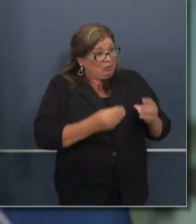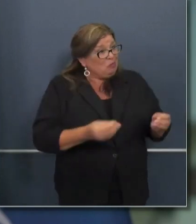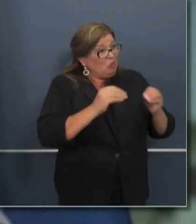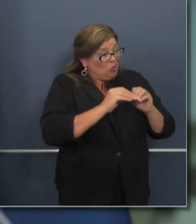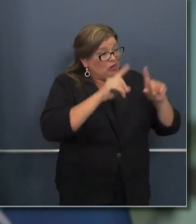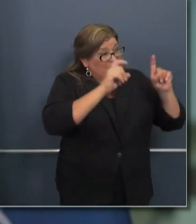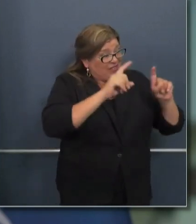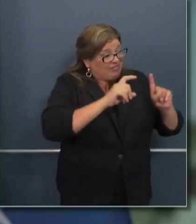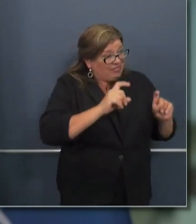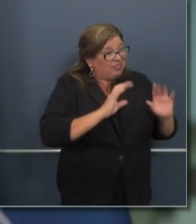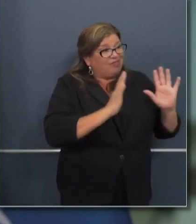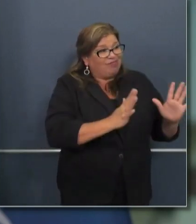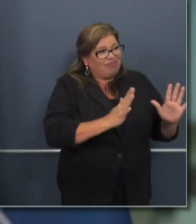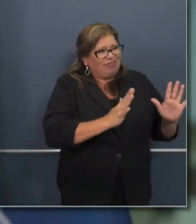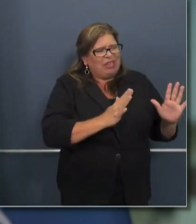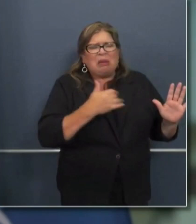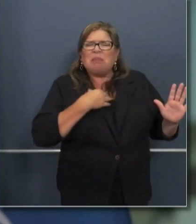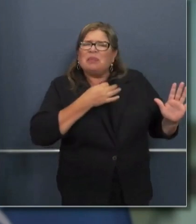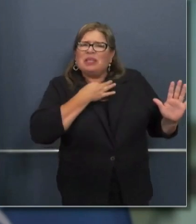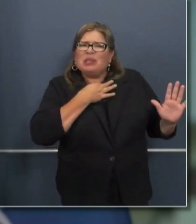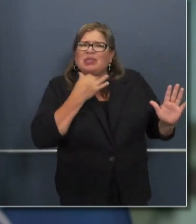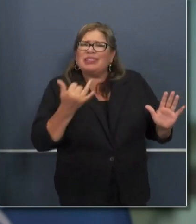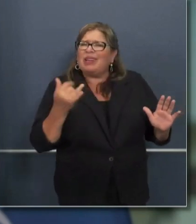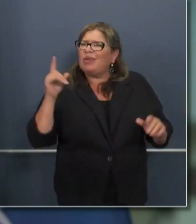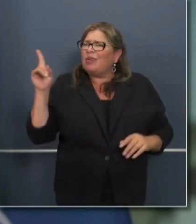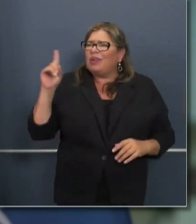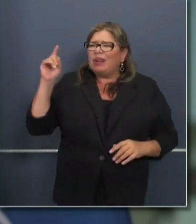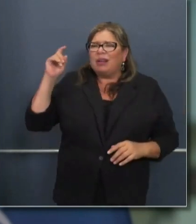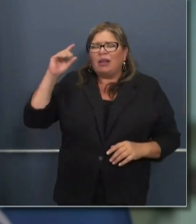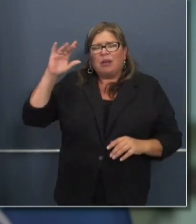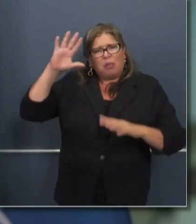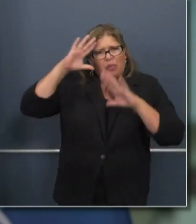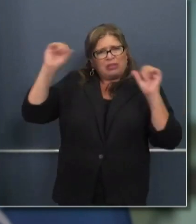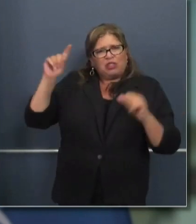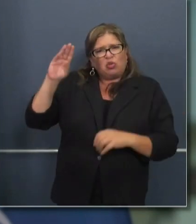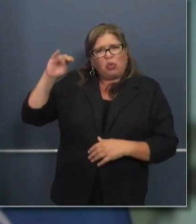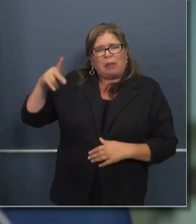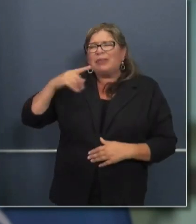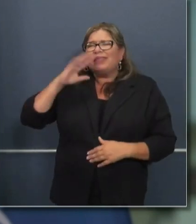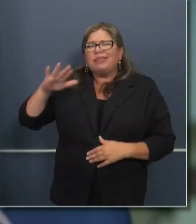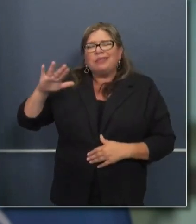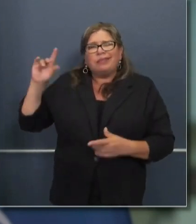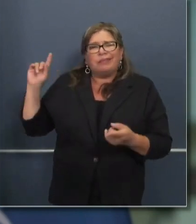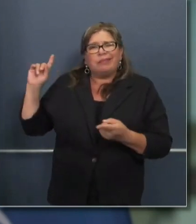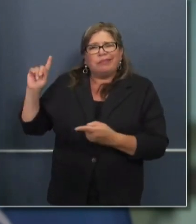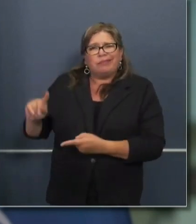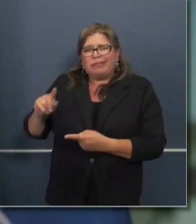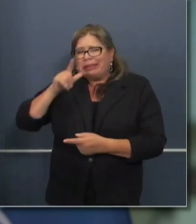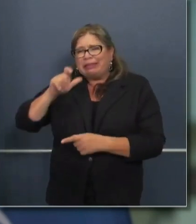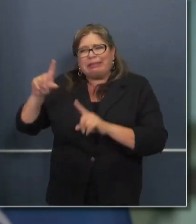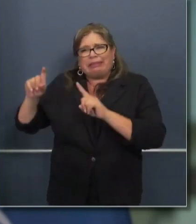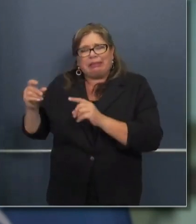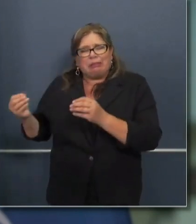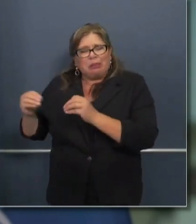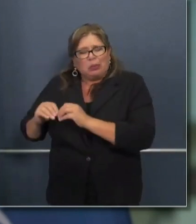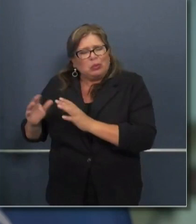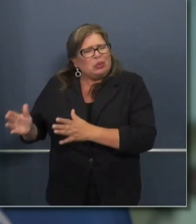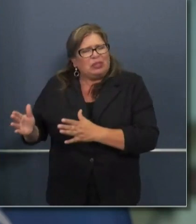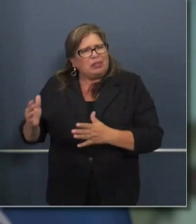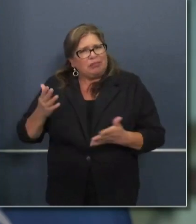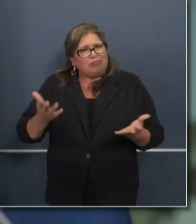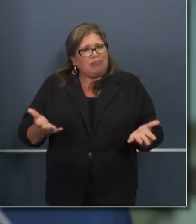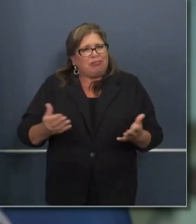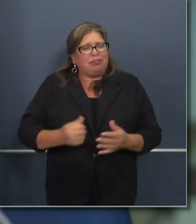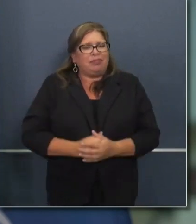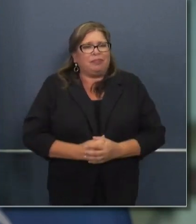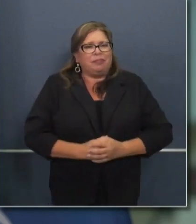told his staff to scale back on testing, slow it down, which the White House has offered several explanations for, but it now appears he actually did? I'm very